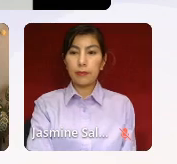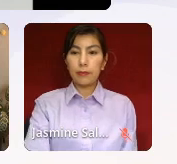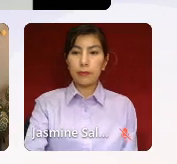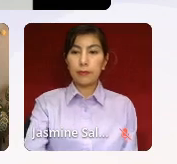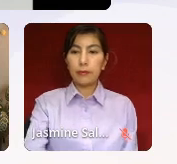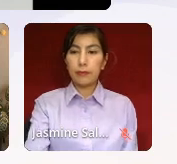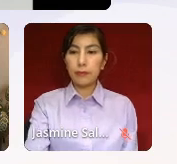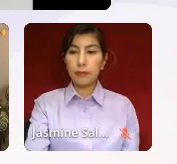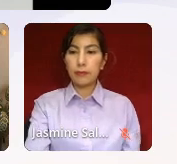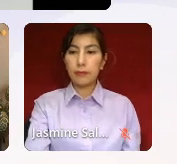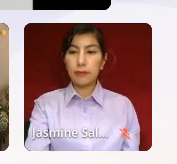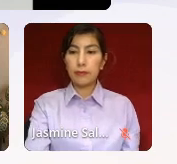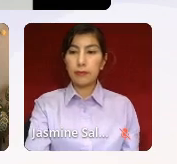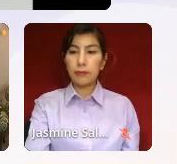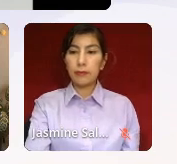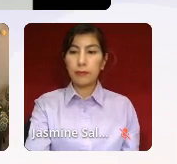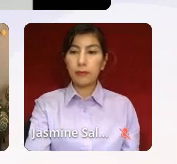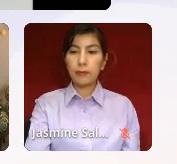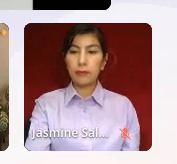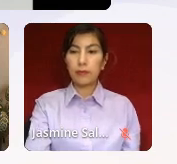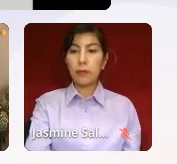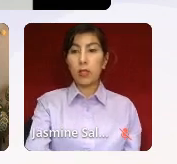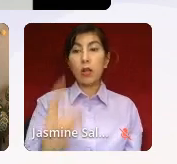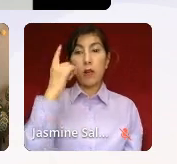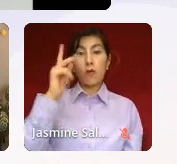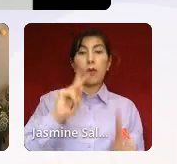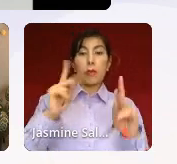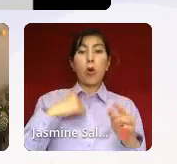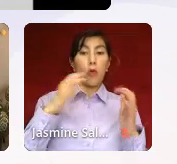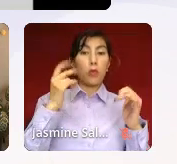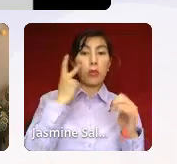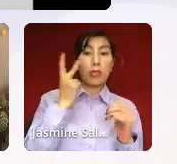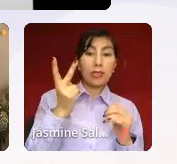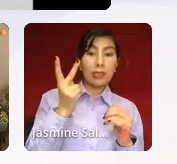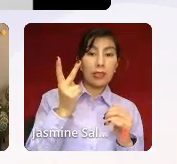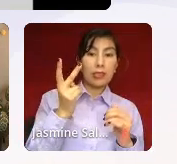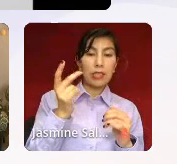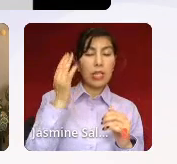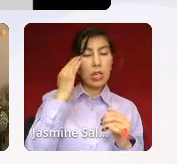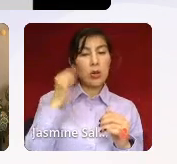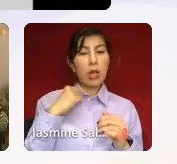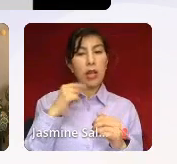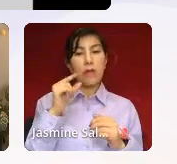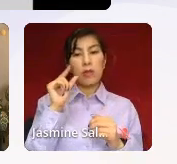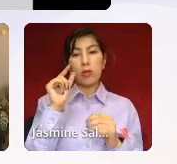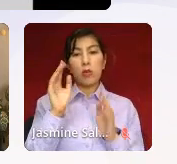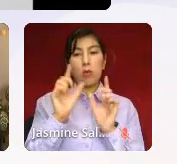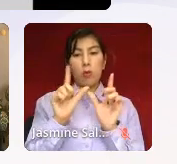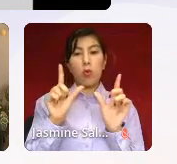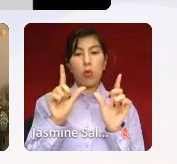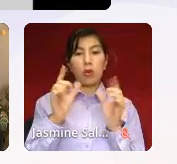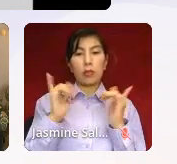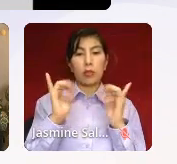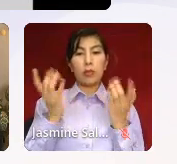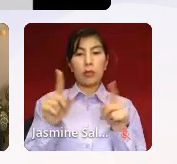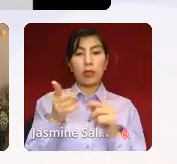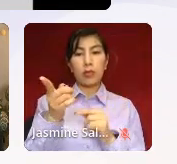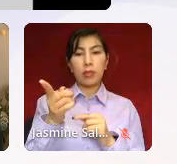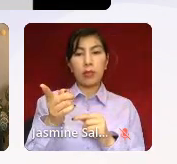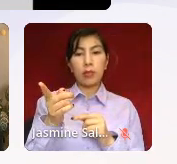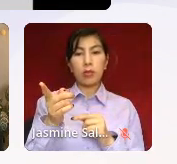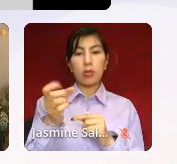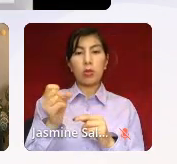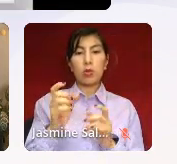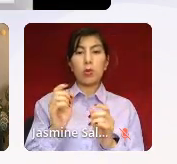Okay, so for folks, hopefully you can see, and I know we have a little work still going on there. So I'm going to give